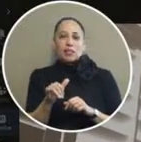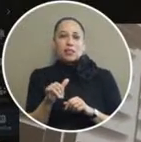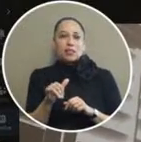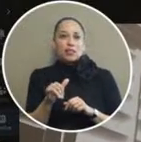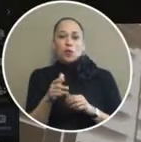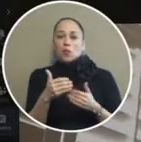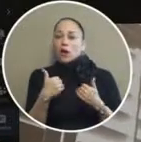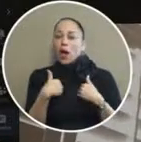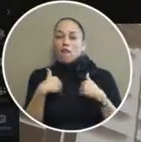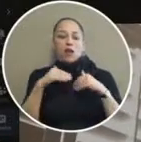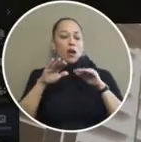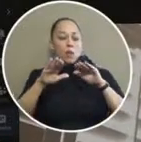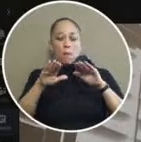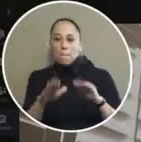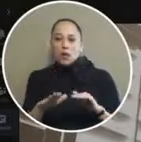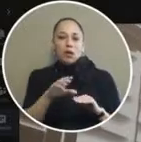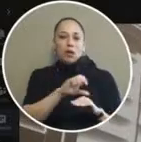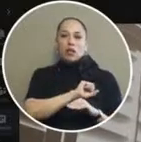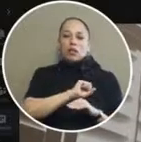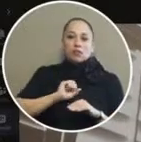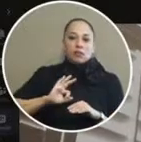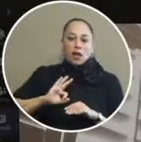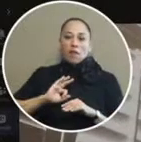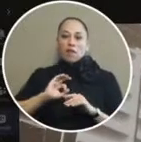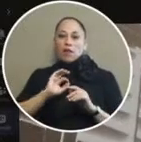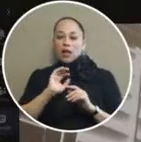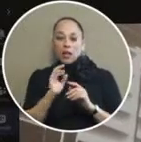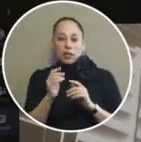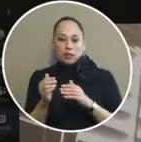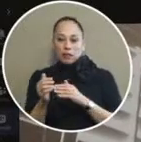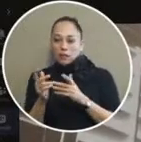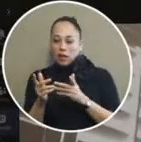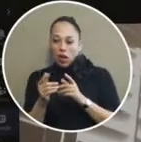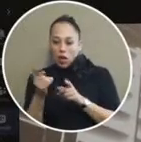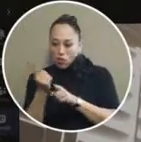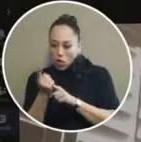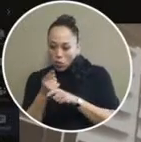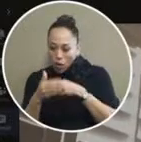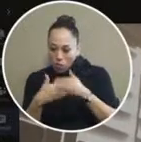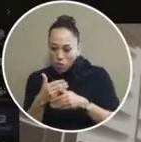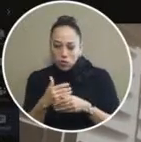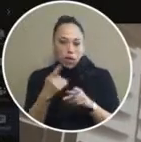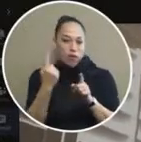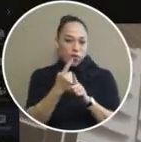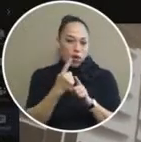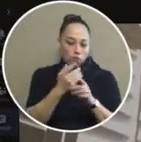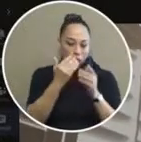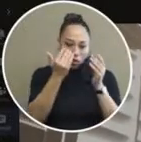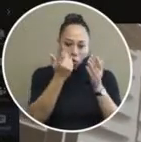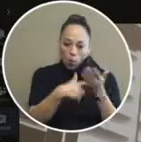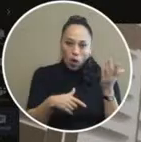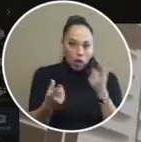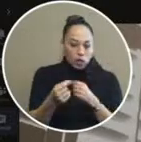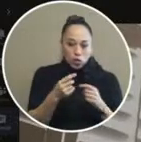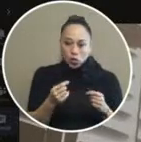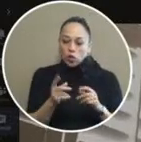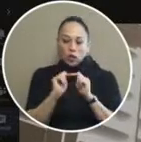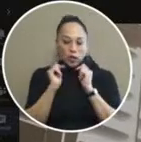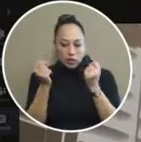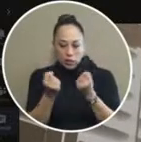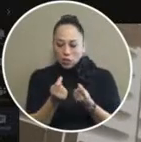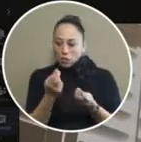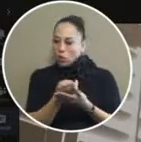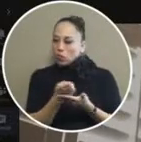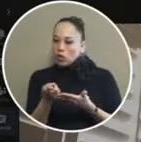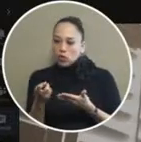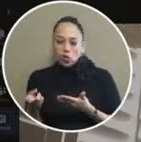have an incredible staff that with given direction and given the right processes and systems, like a cross-functional team and the resources in